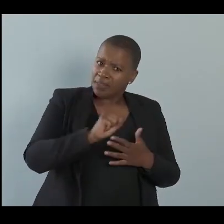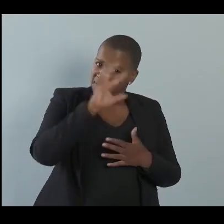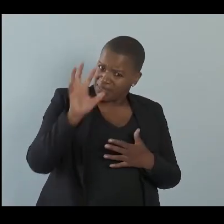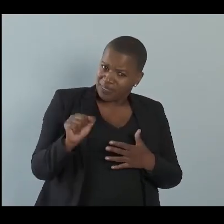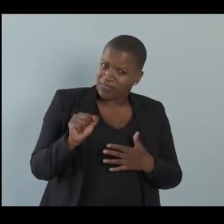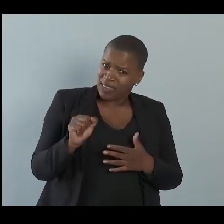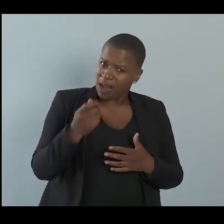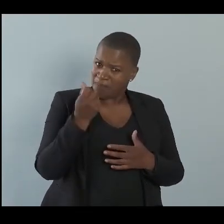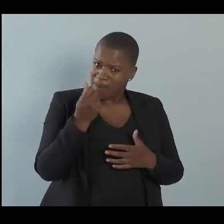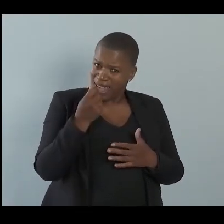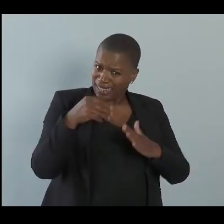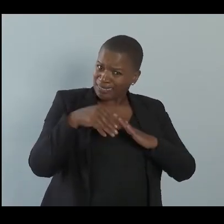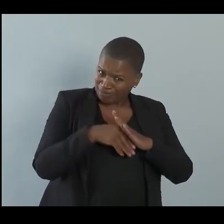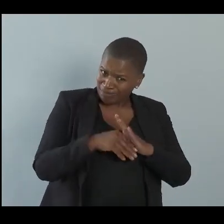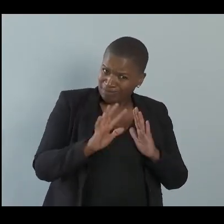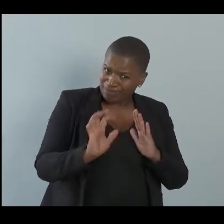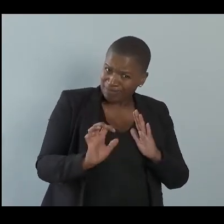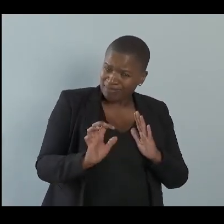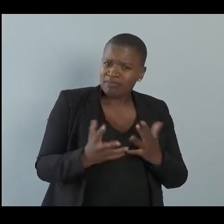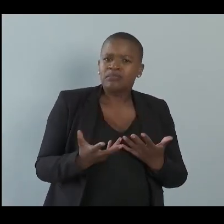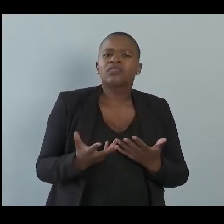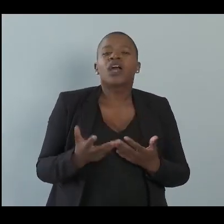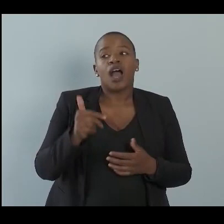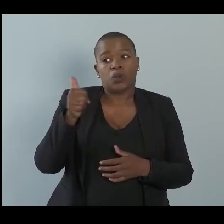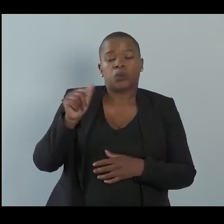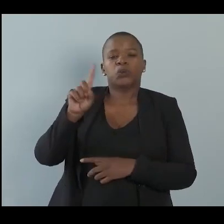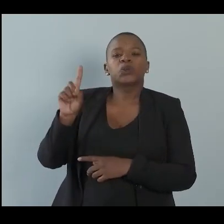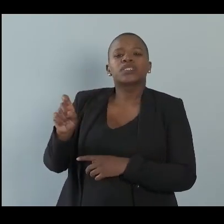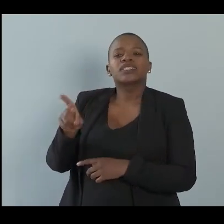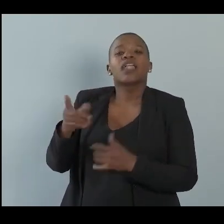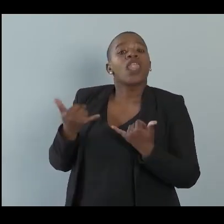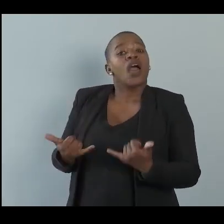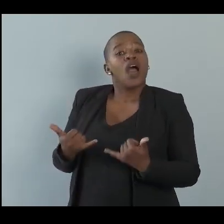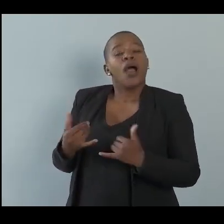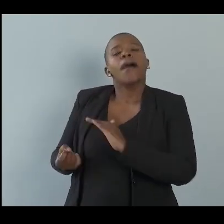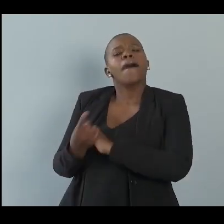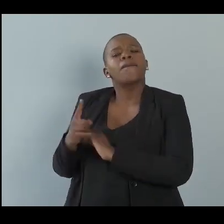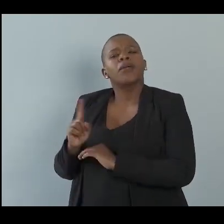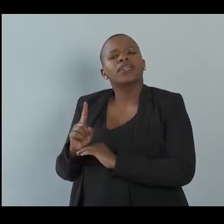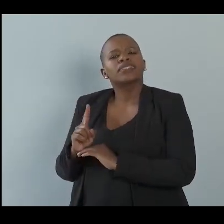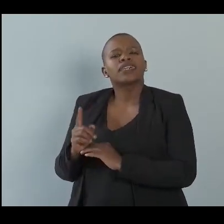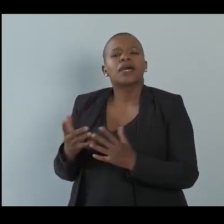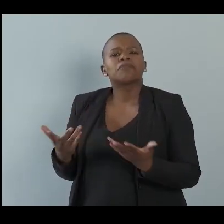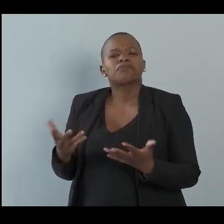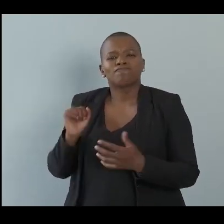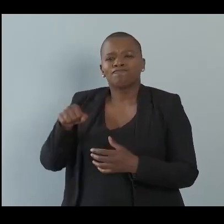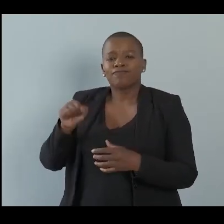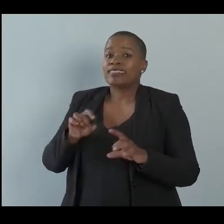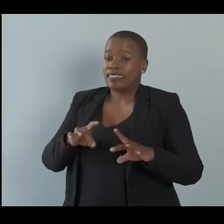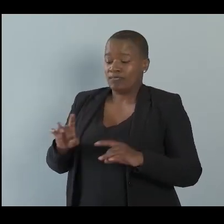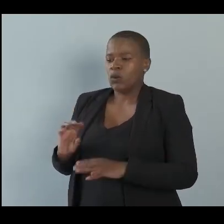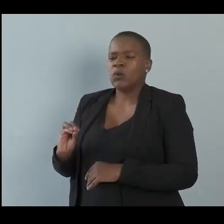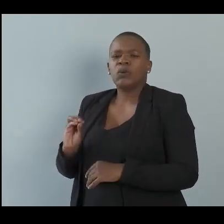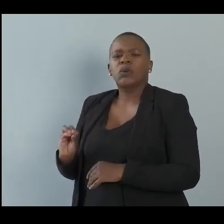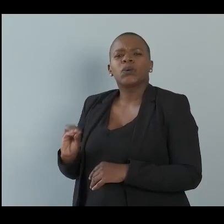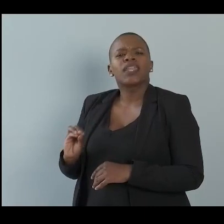very good question. What Netstar is going through at the moment is an investment cycle, and that is required for the aggressive